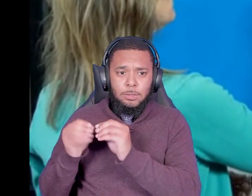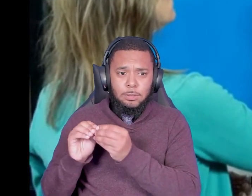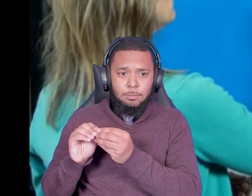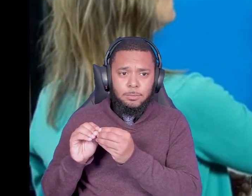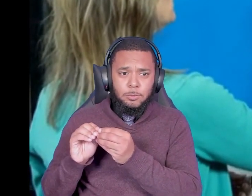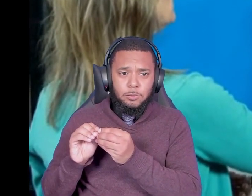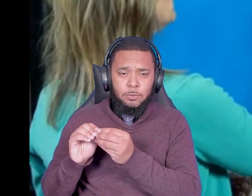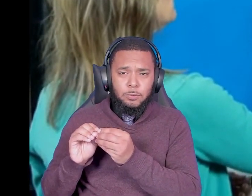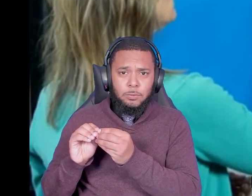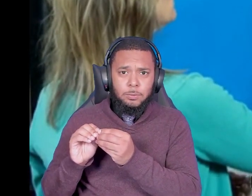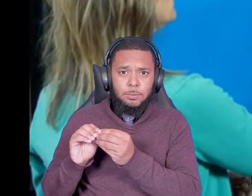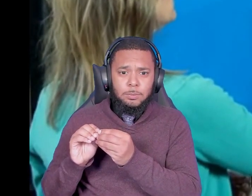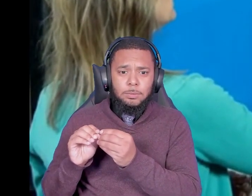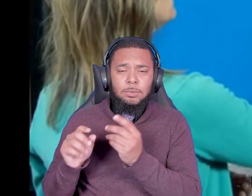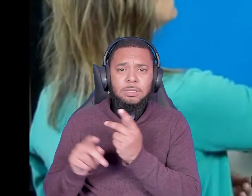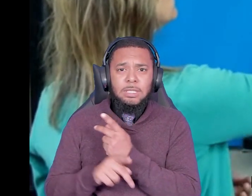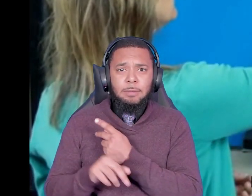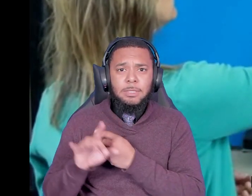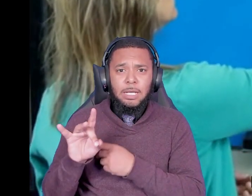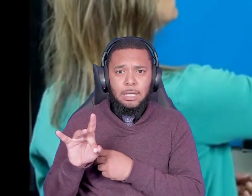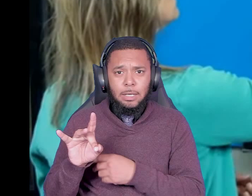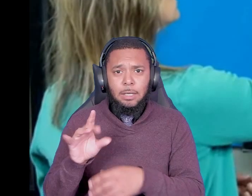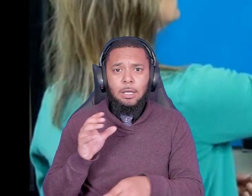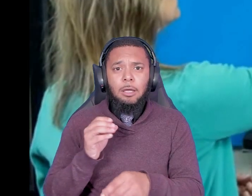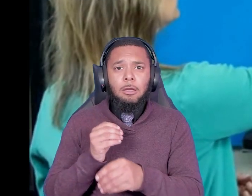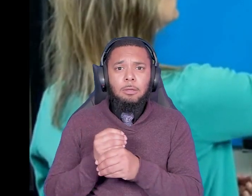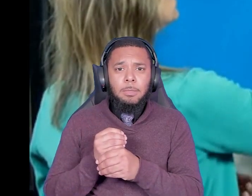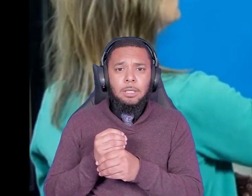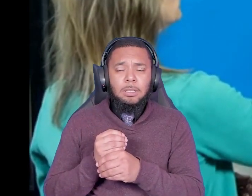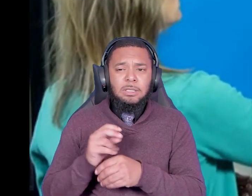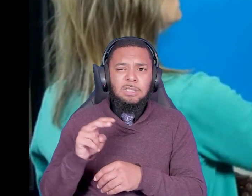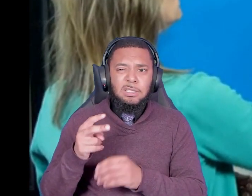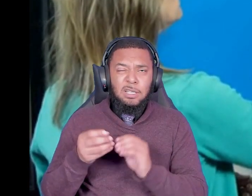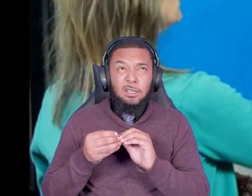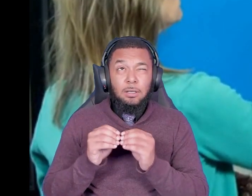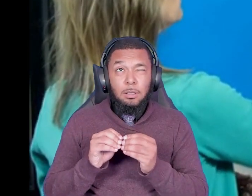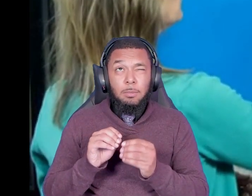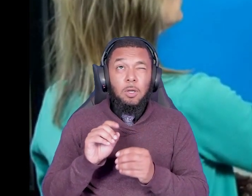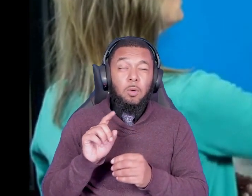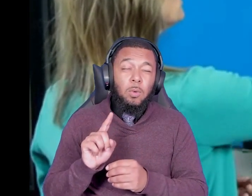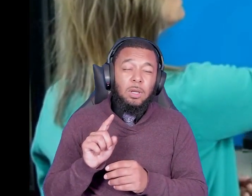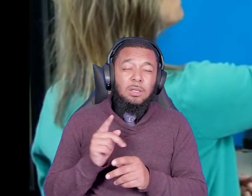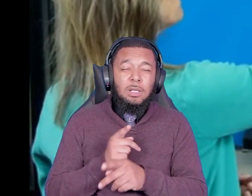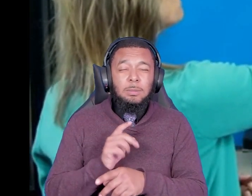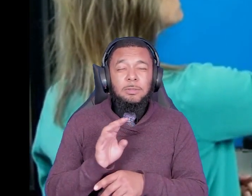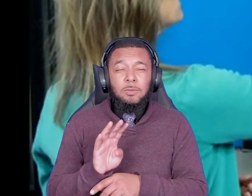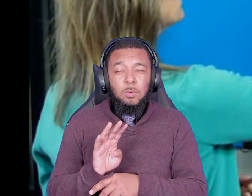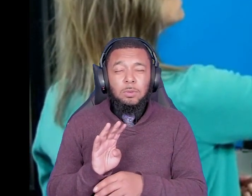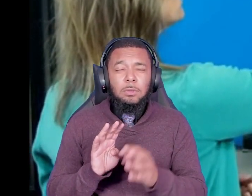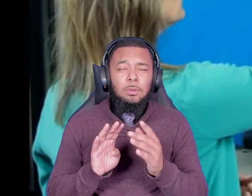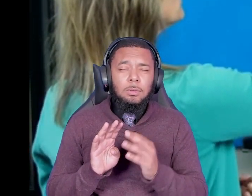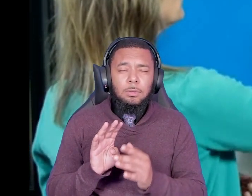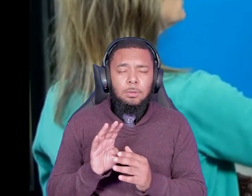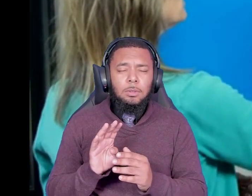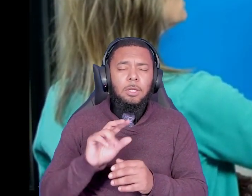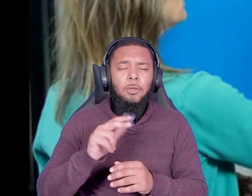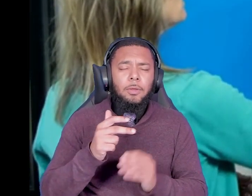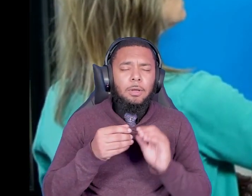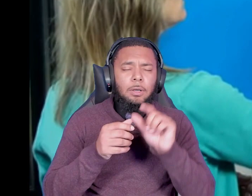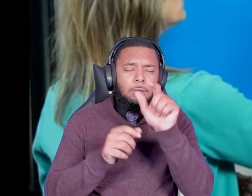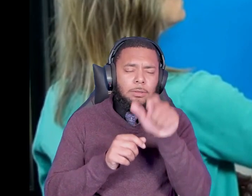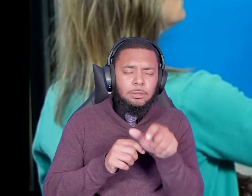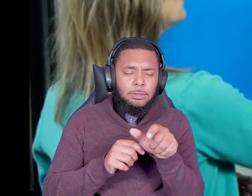times 8 plus the second digit is a 1 times 4, the third